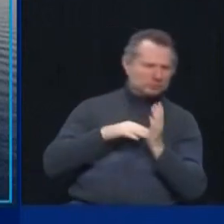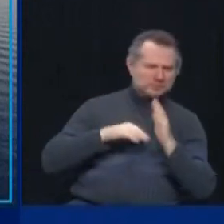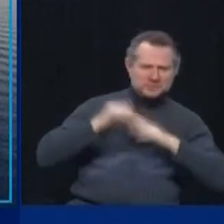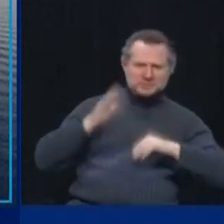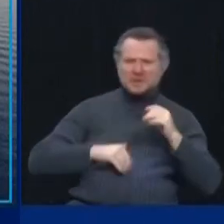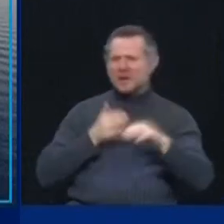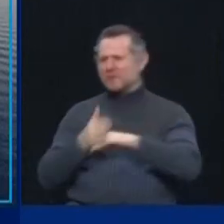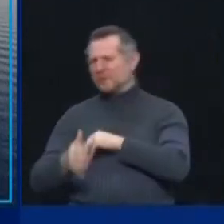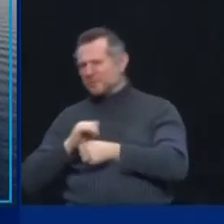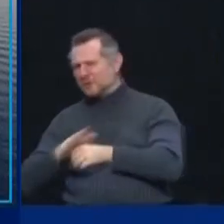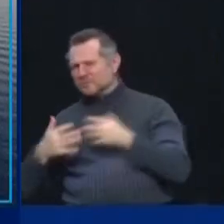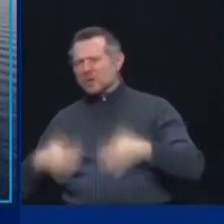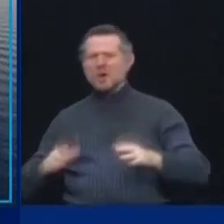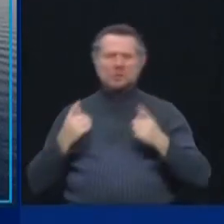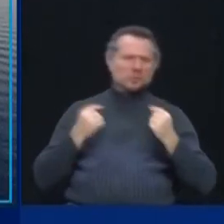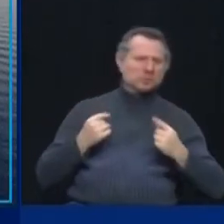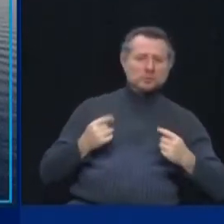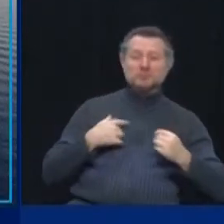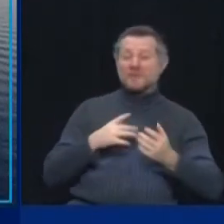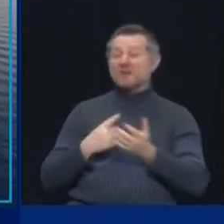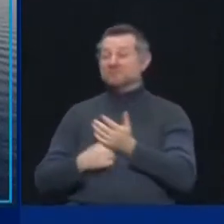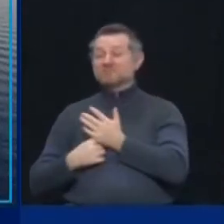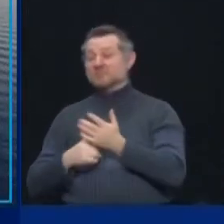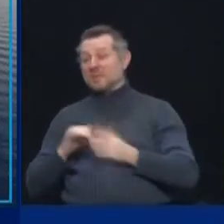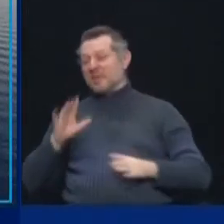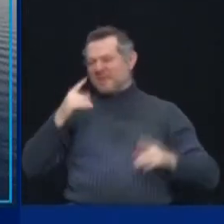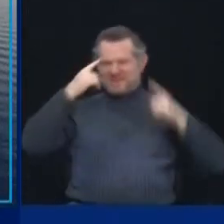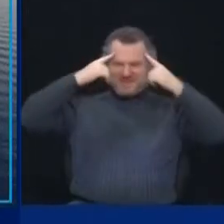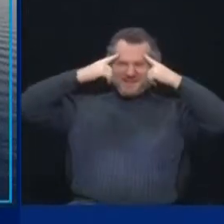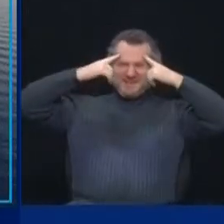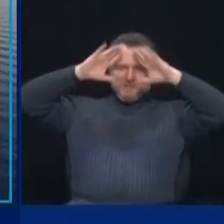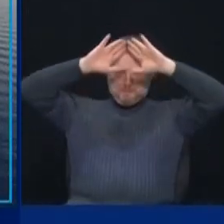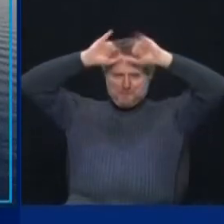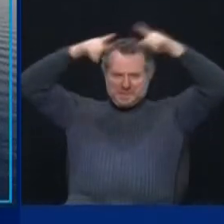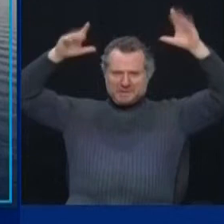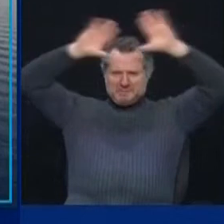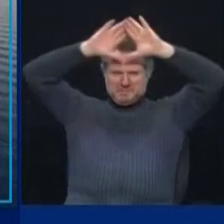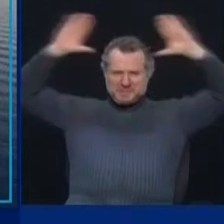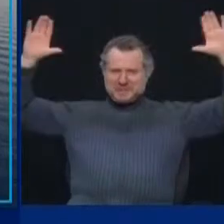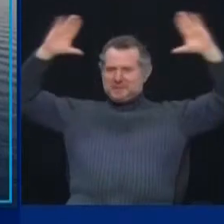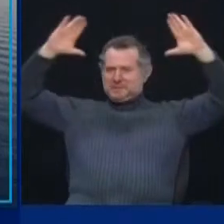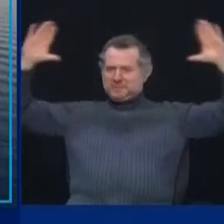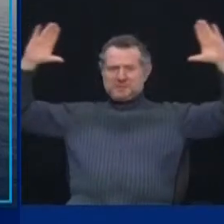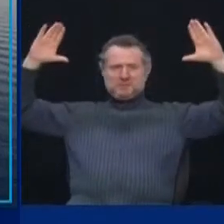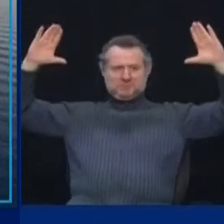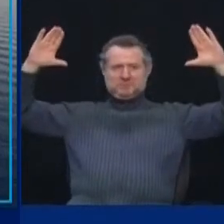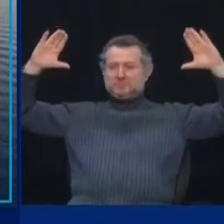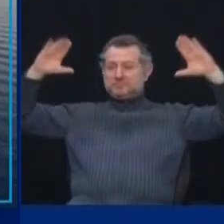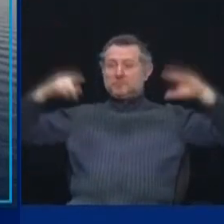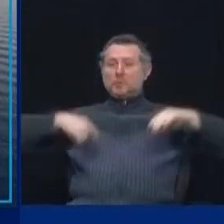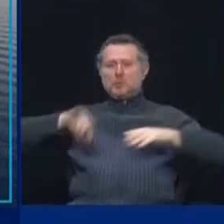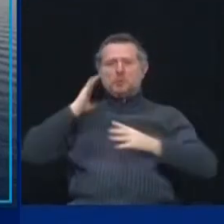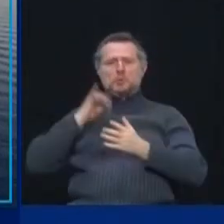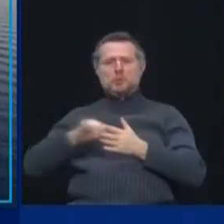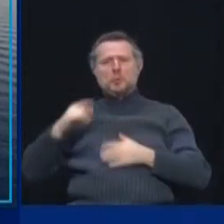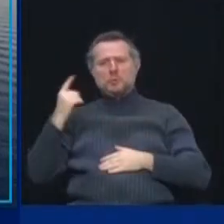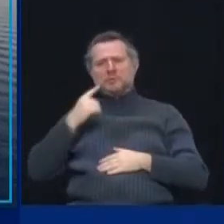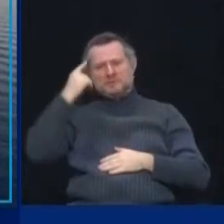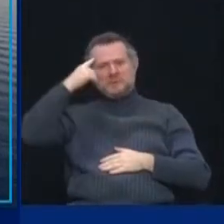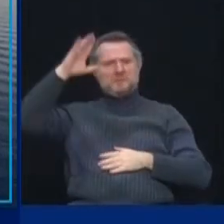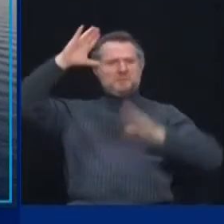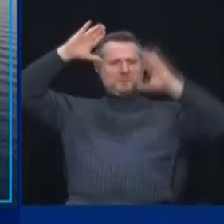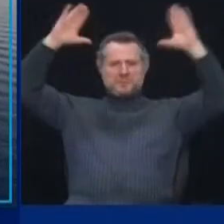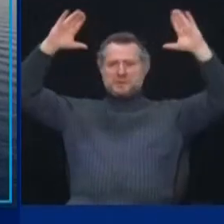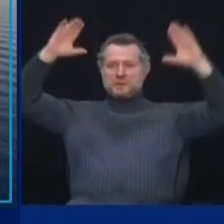of this? Think big, which is what we always did. New Yorkers, oh,